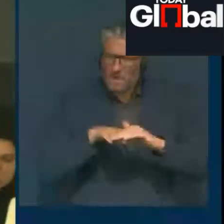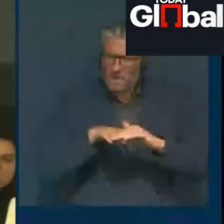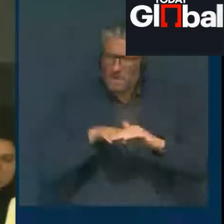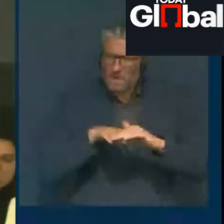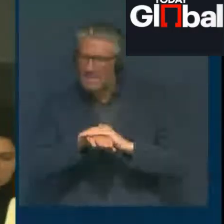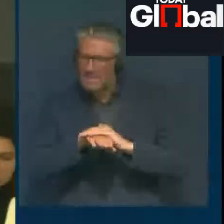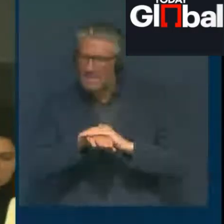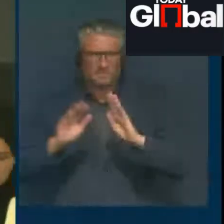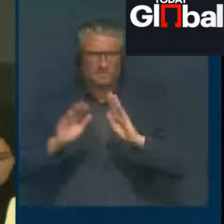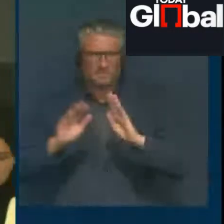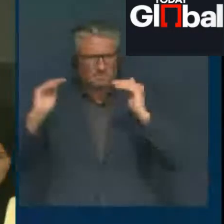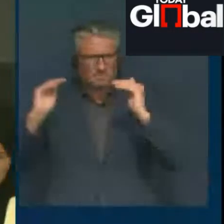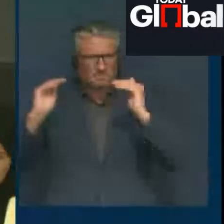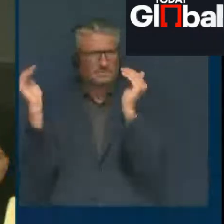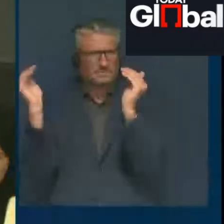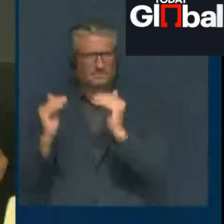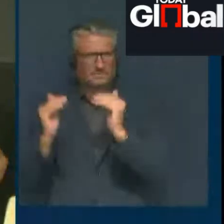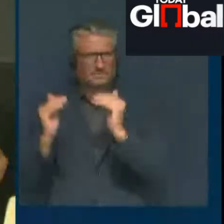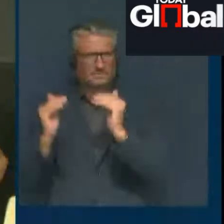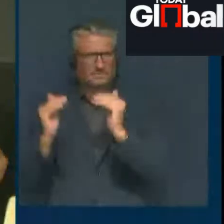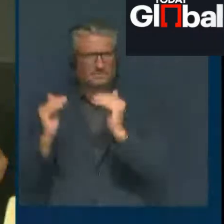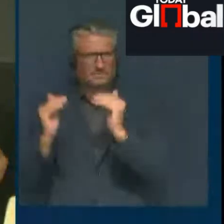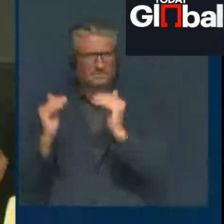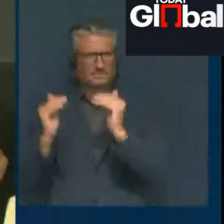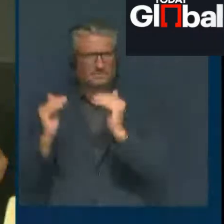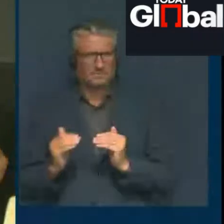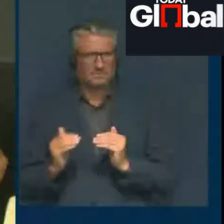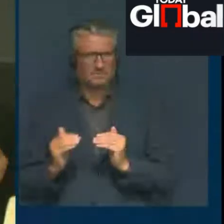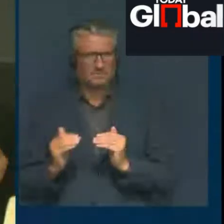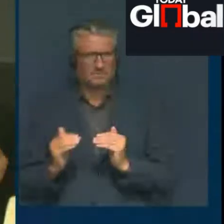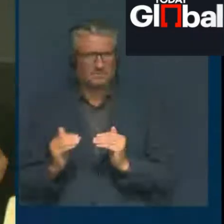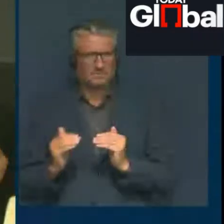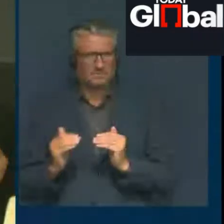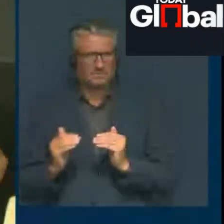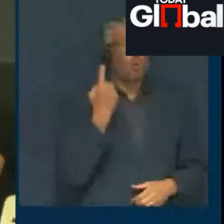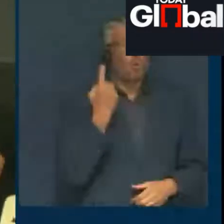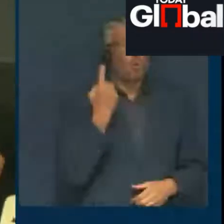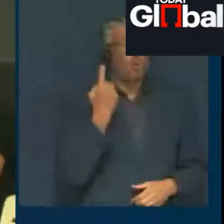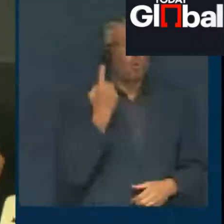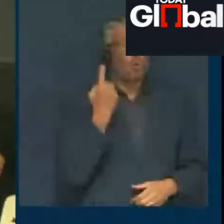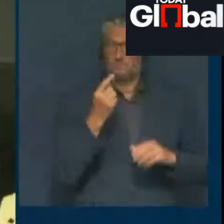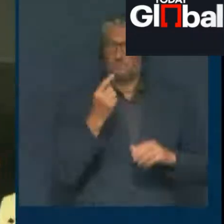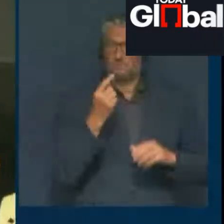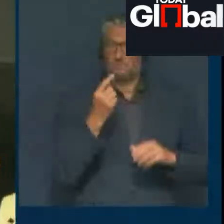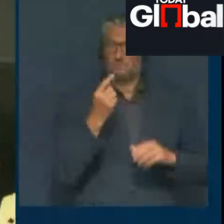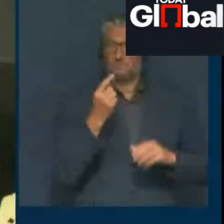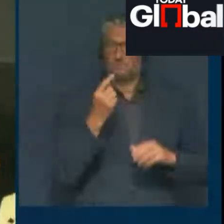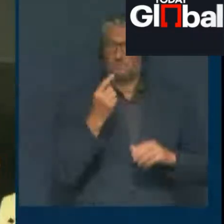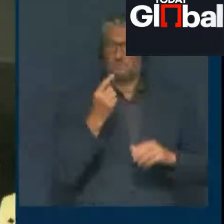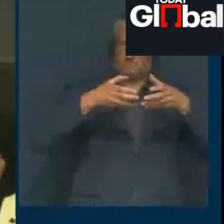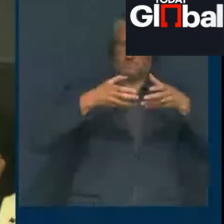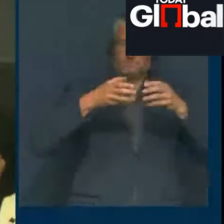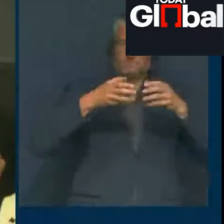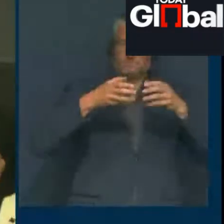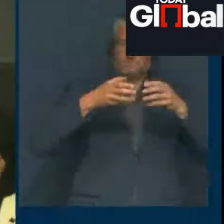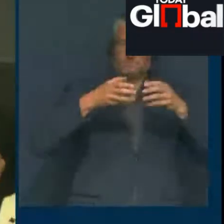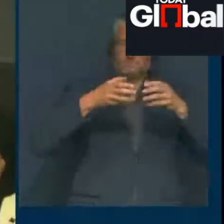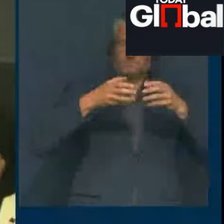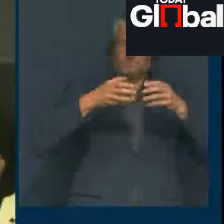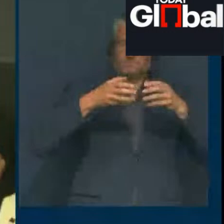The authorities which supervise the implementation of the law and impose fines